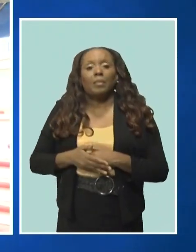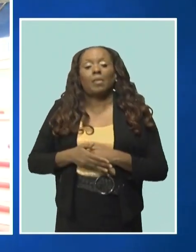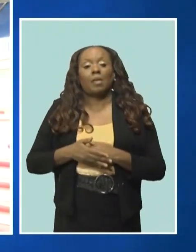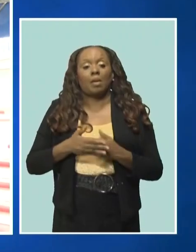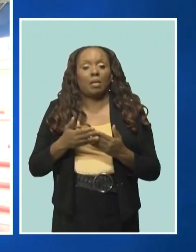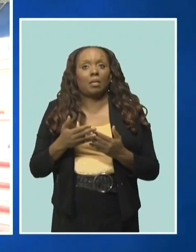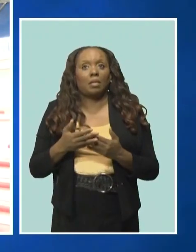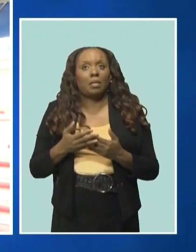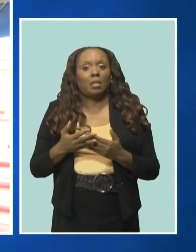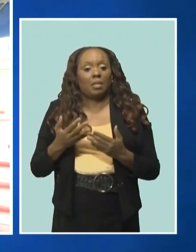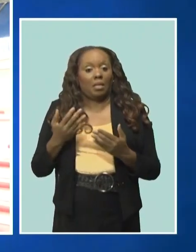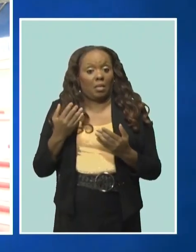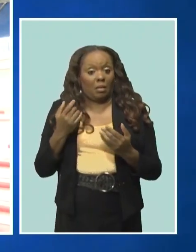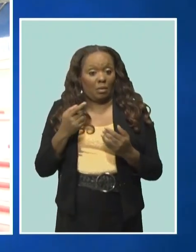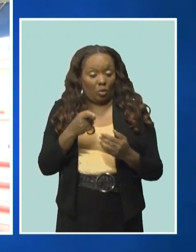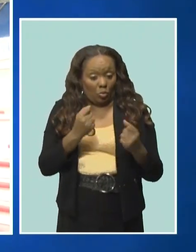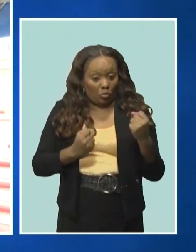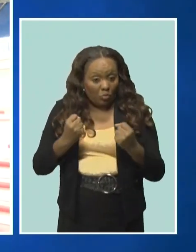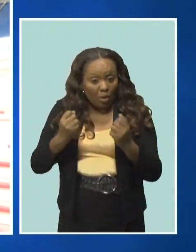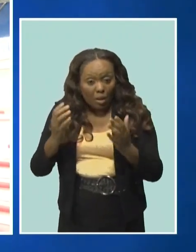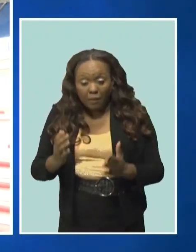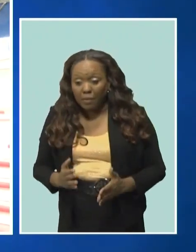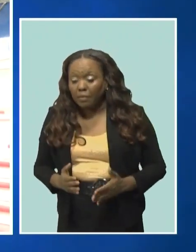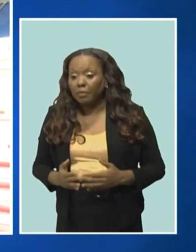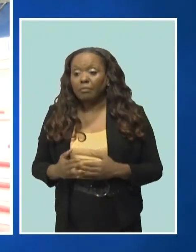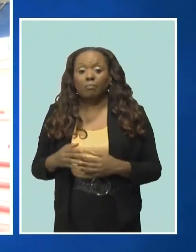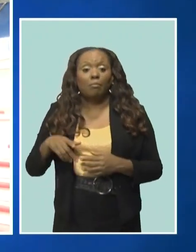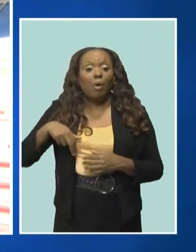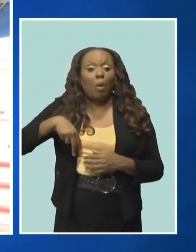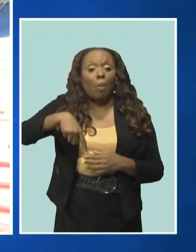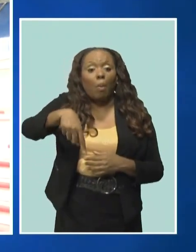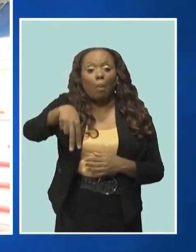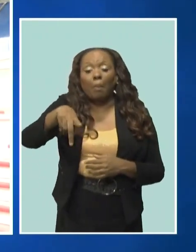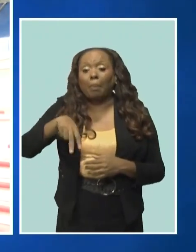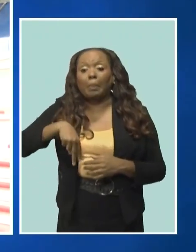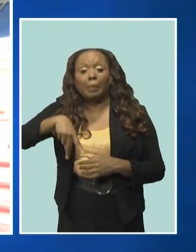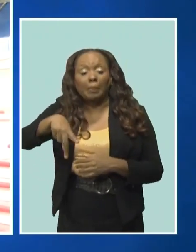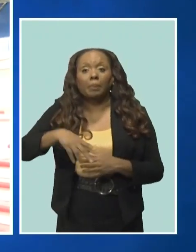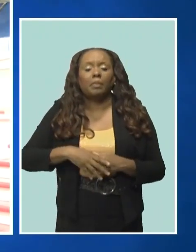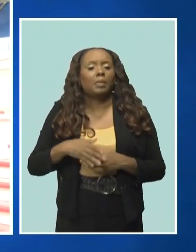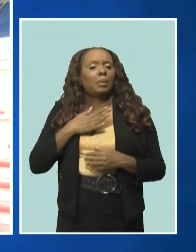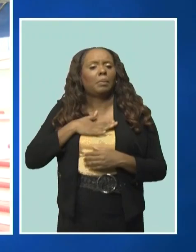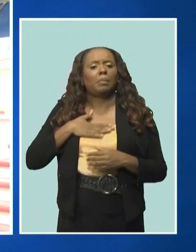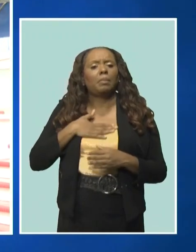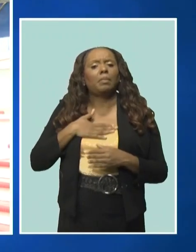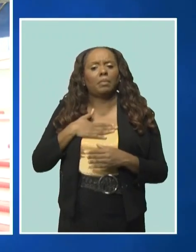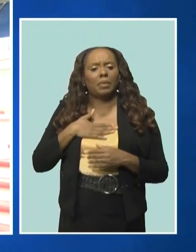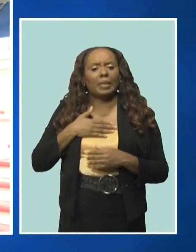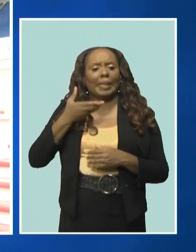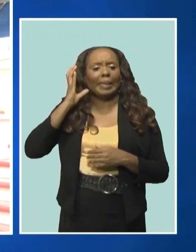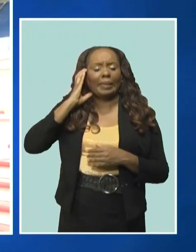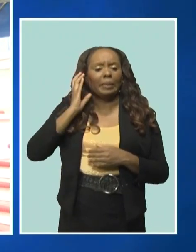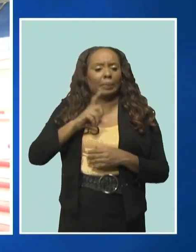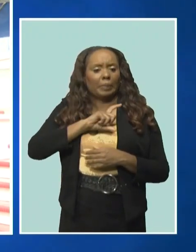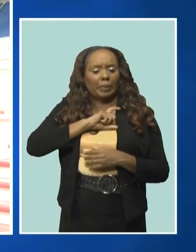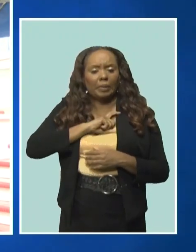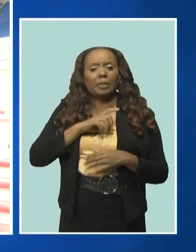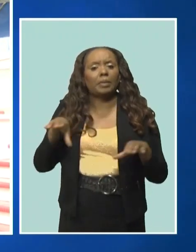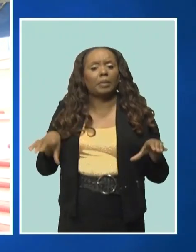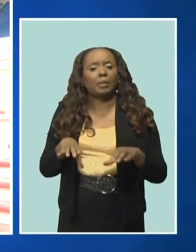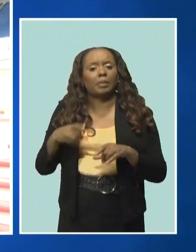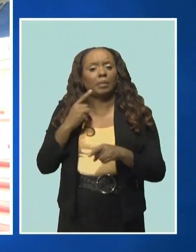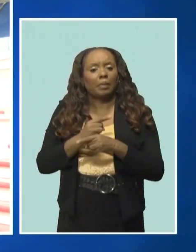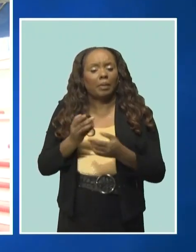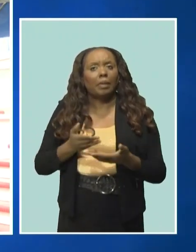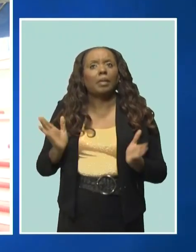asking drivers, pedestrians, road users alike to comply with the police officers and do what they know is best